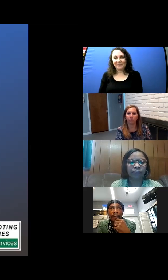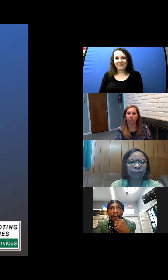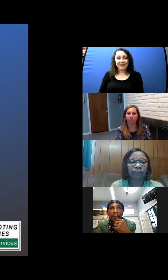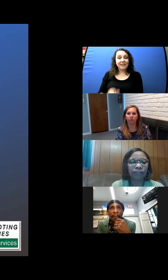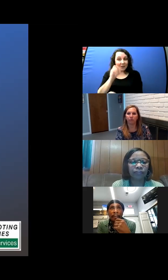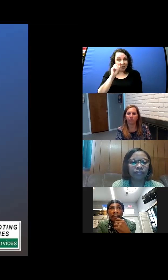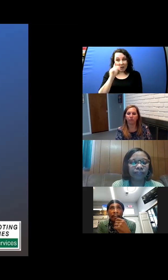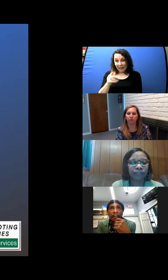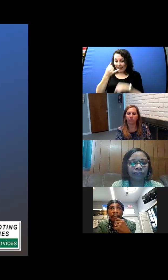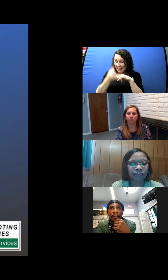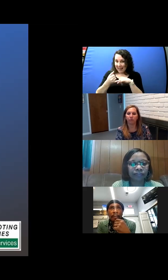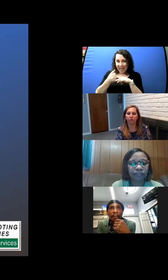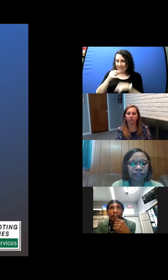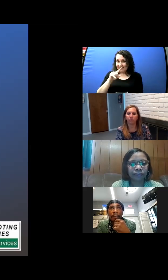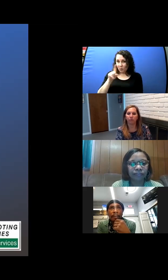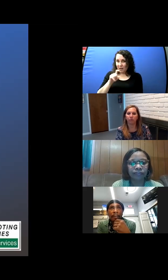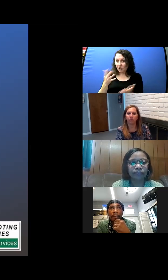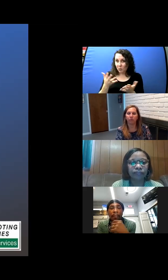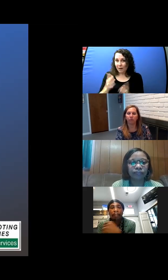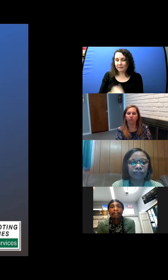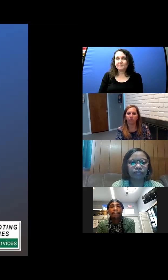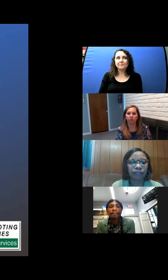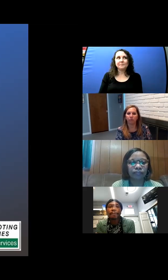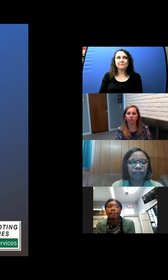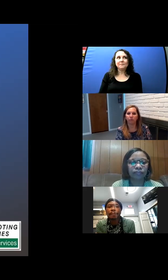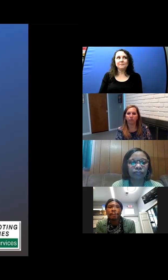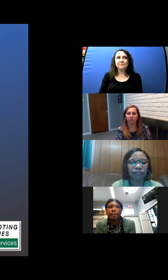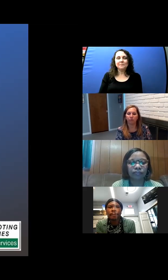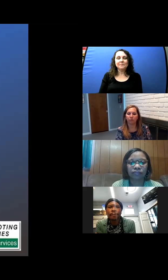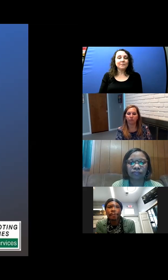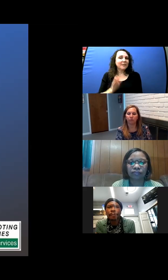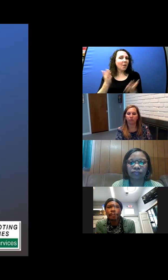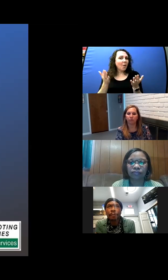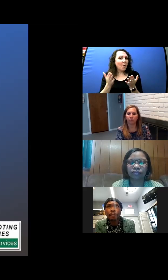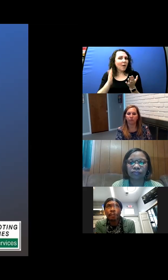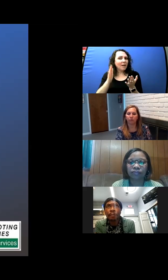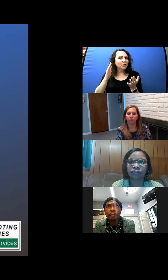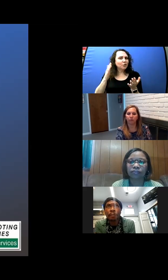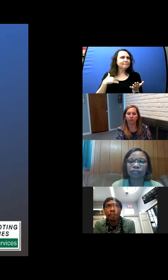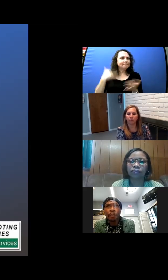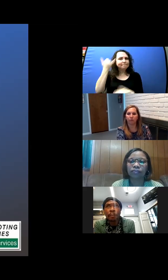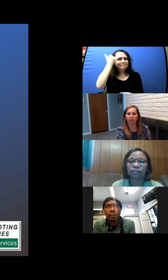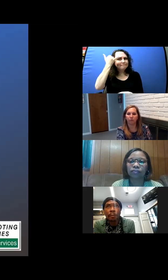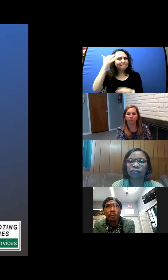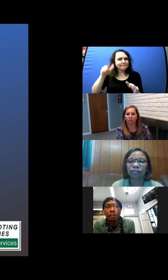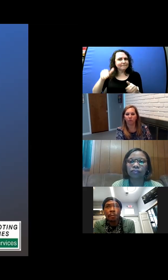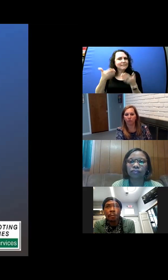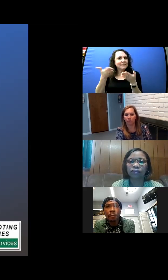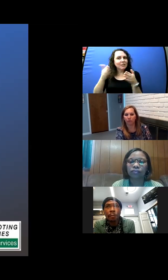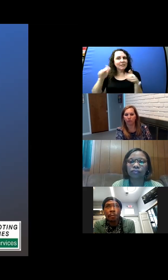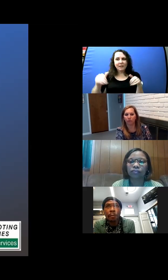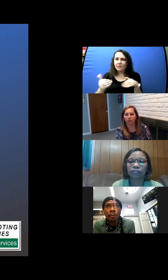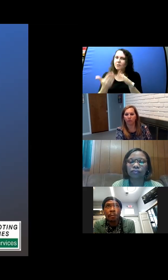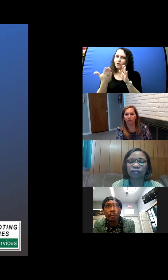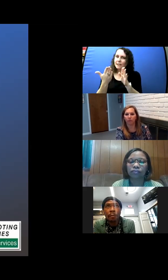Okay, this last question. What is your suggestion on addressing drugs with an employer in